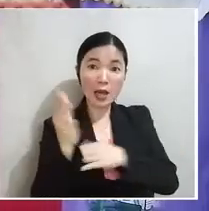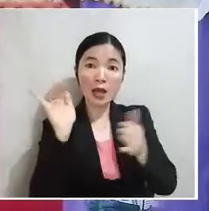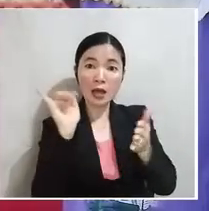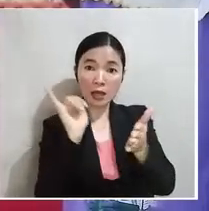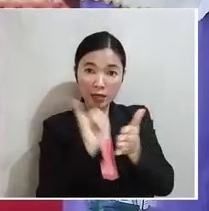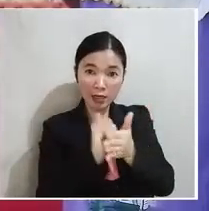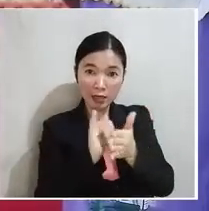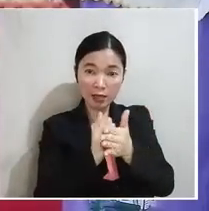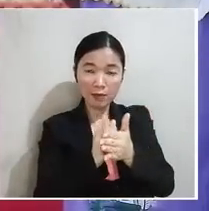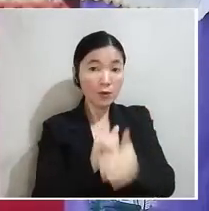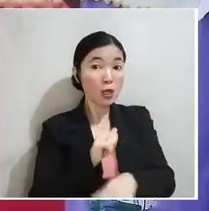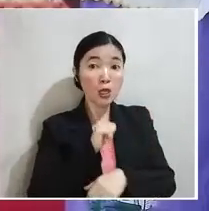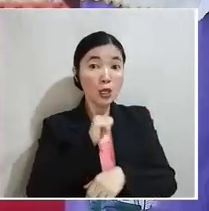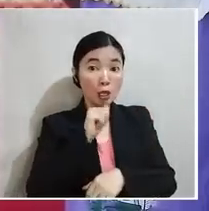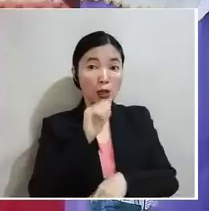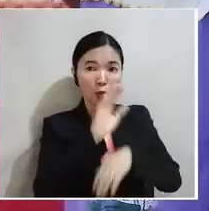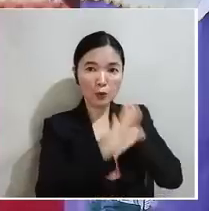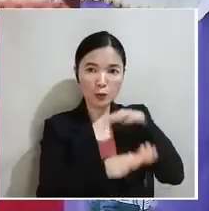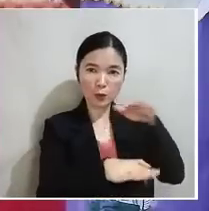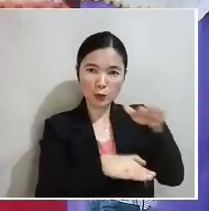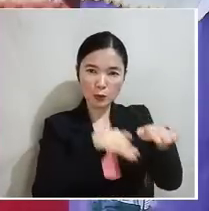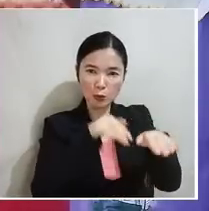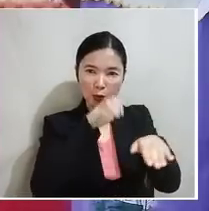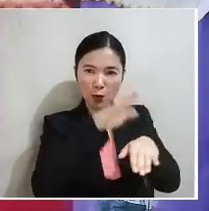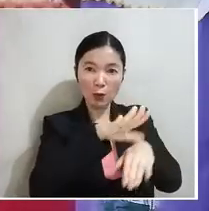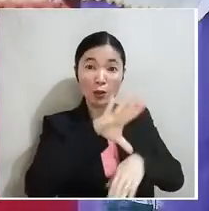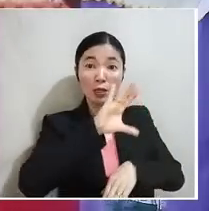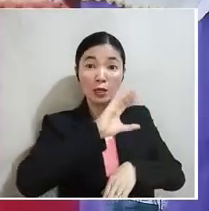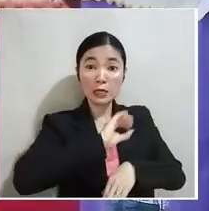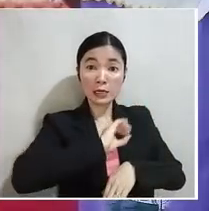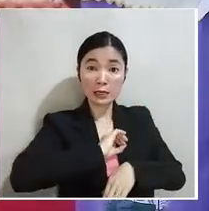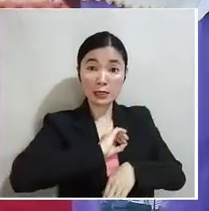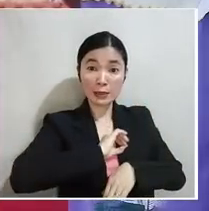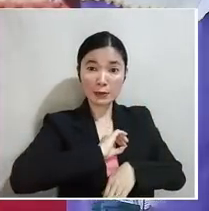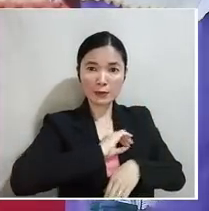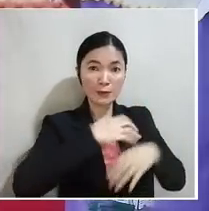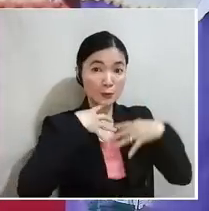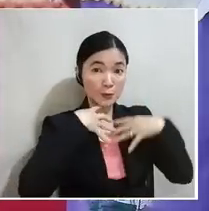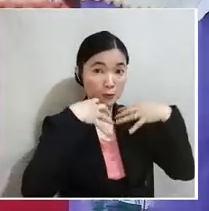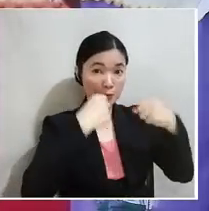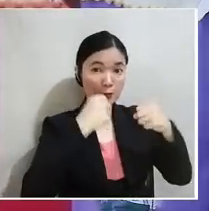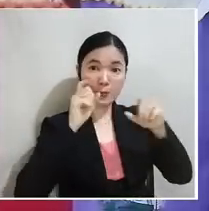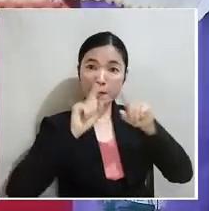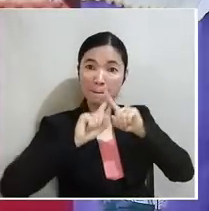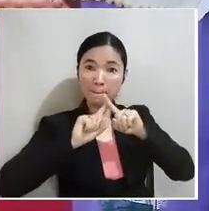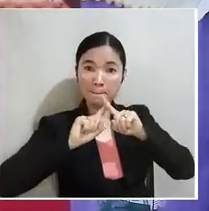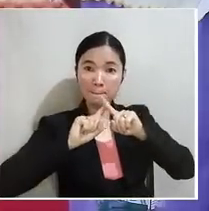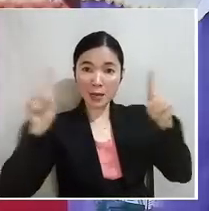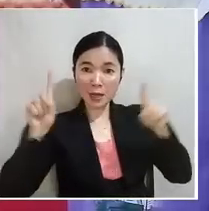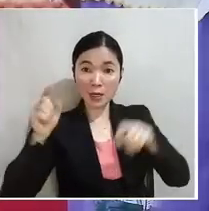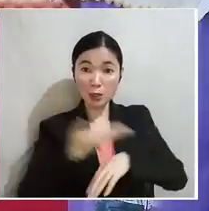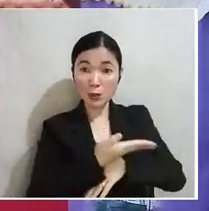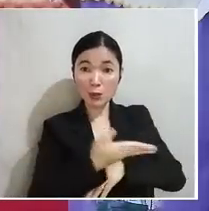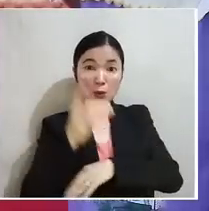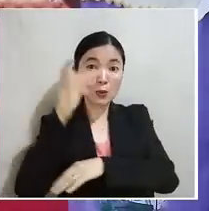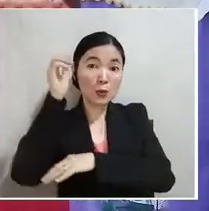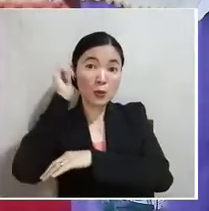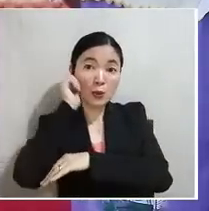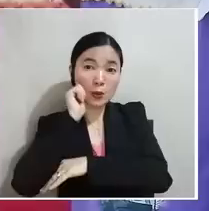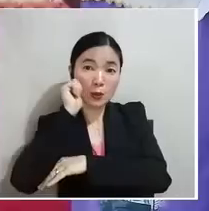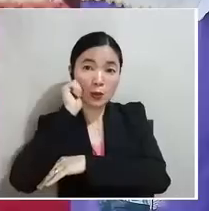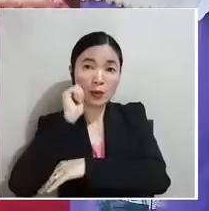walk on our own strength, but we must always